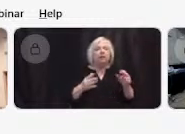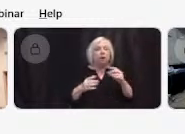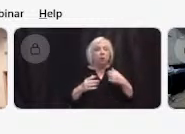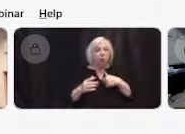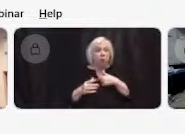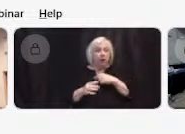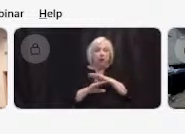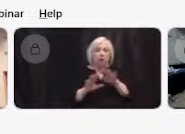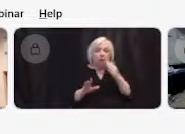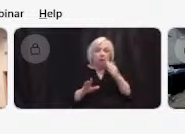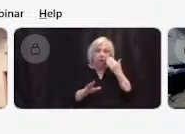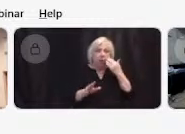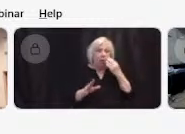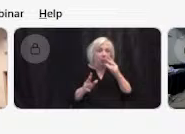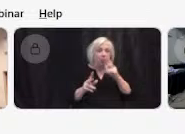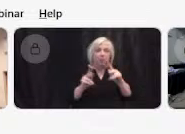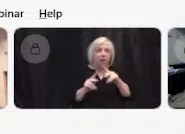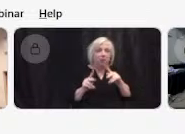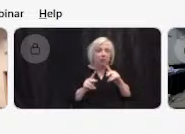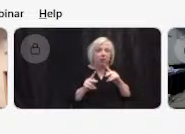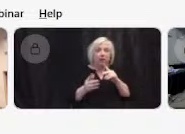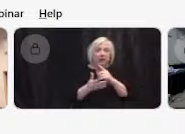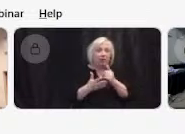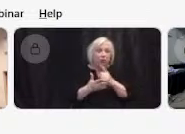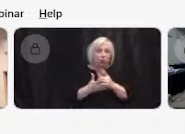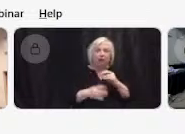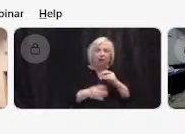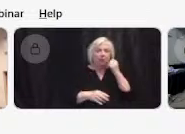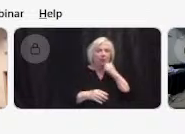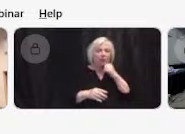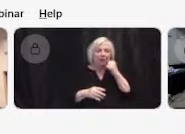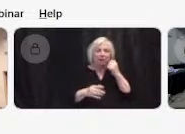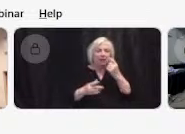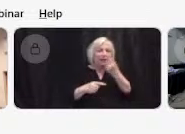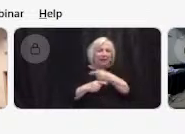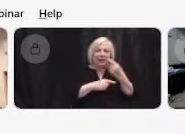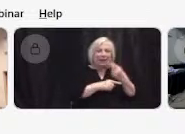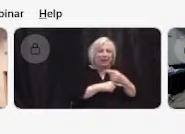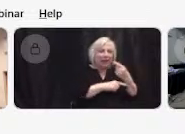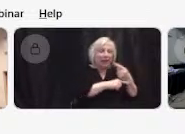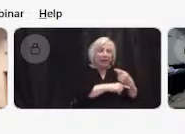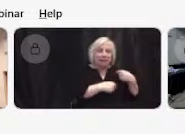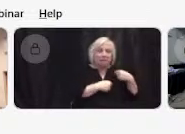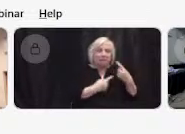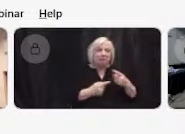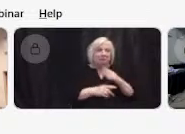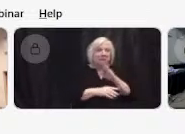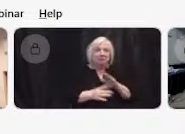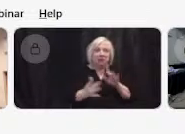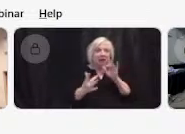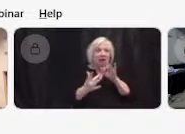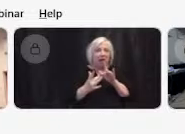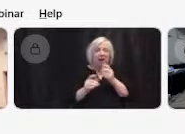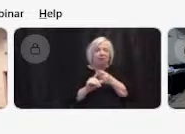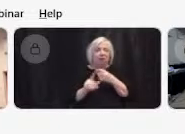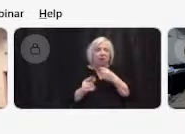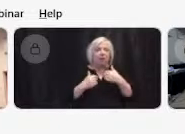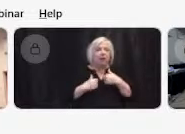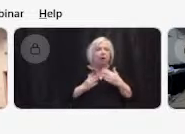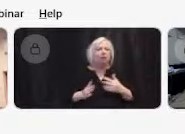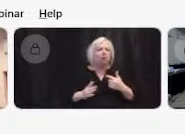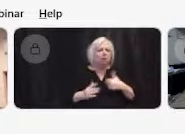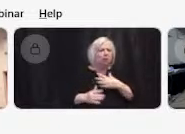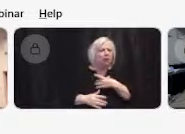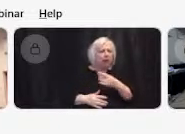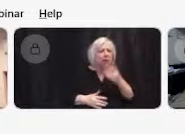neighbors do not know individuals week to week or even day to day. To date, we have never had any contact from the owner. We would like to be able